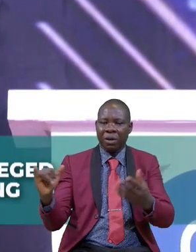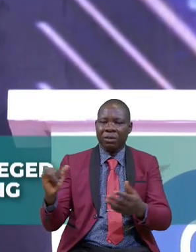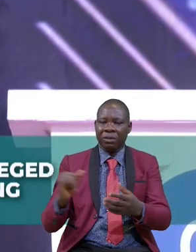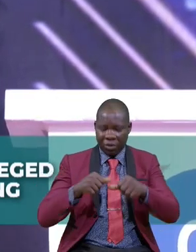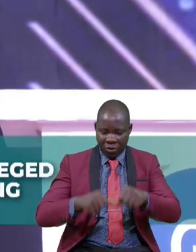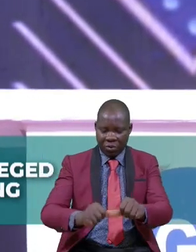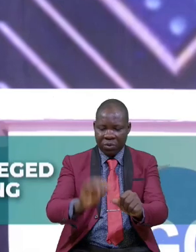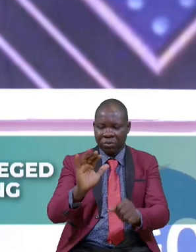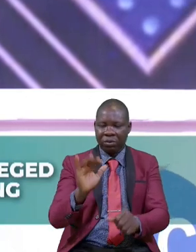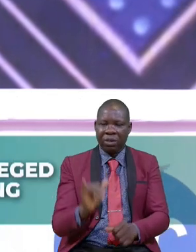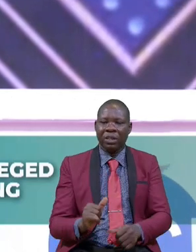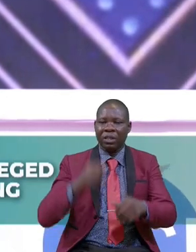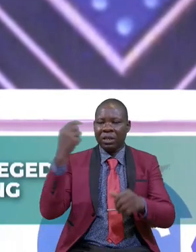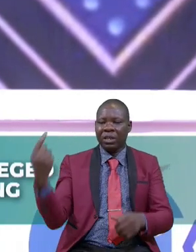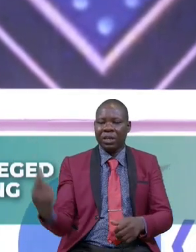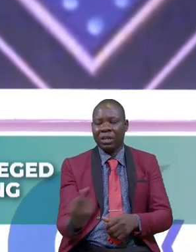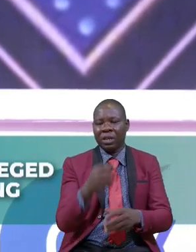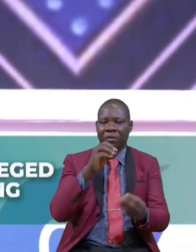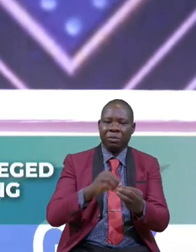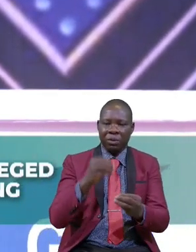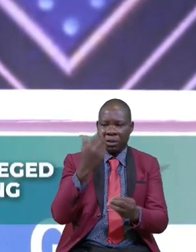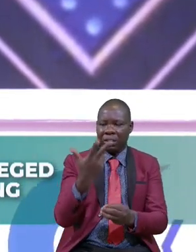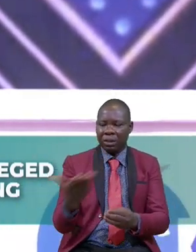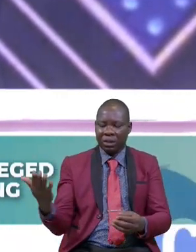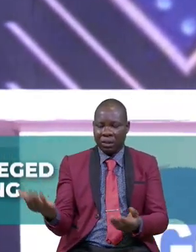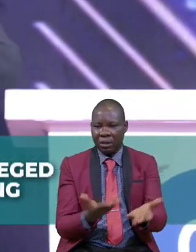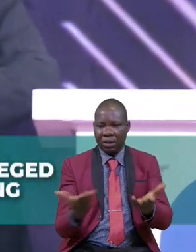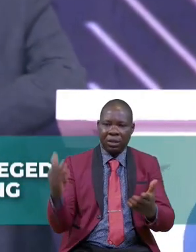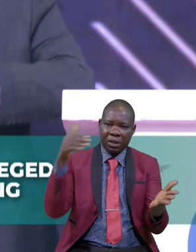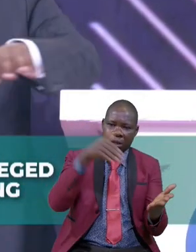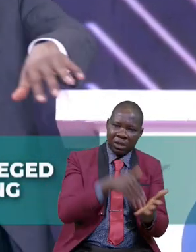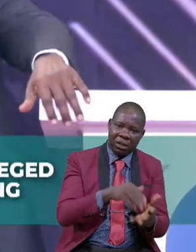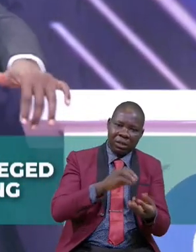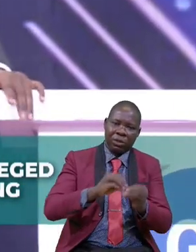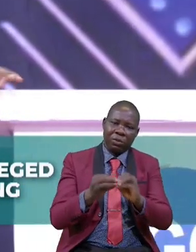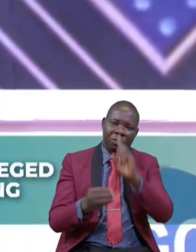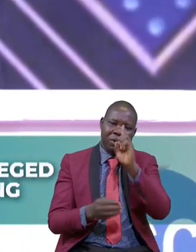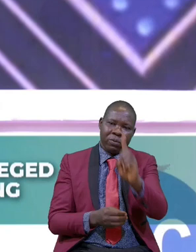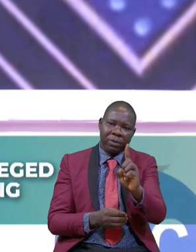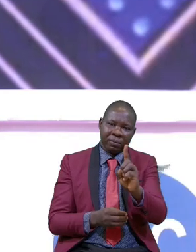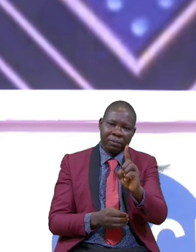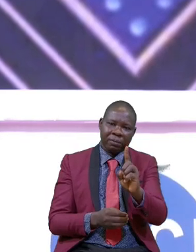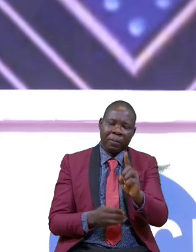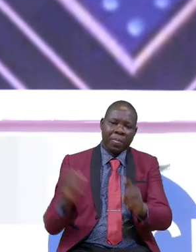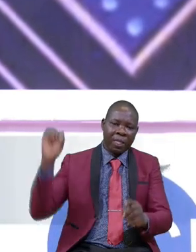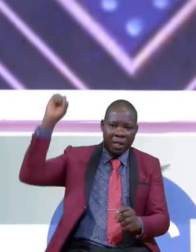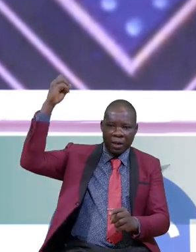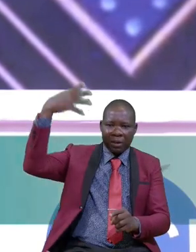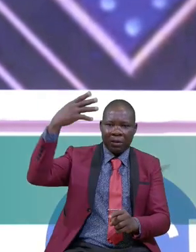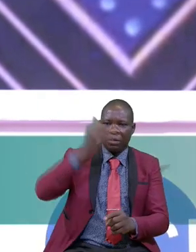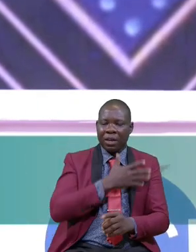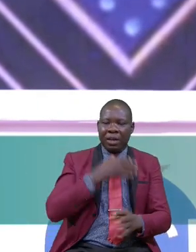We're looking at three things here again. Éléments, number one, grace and faith